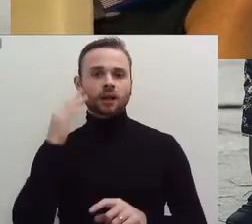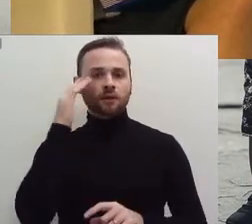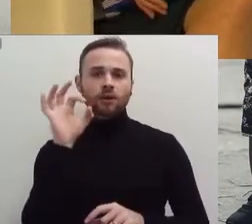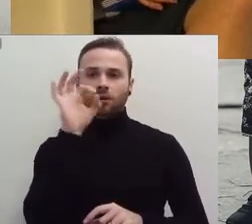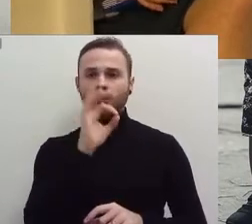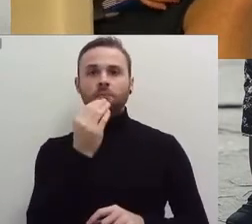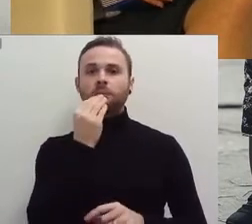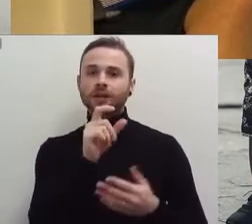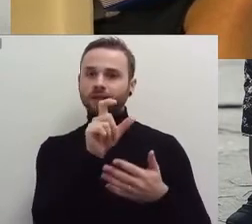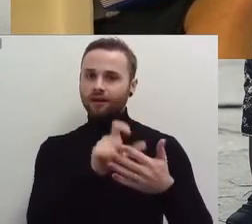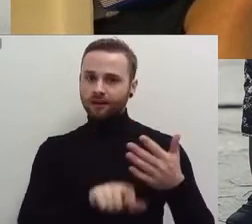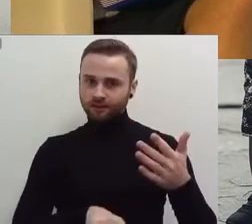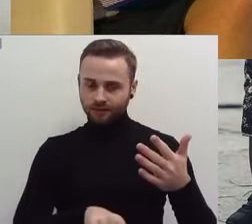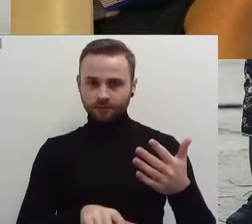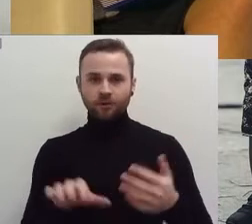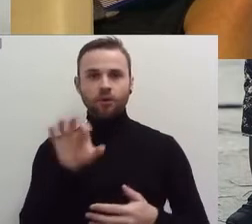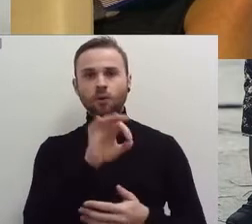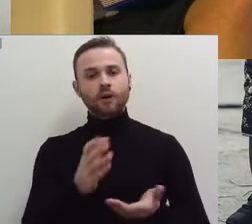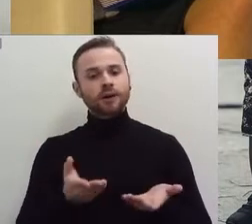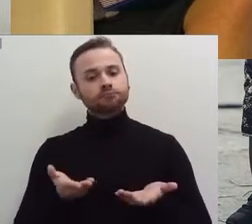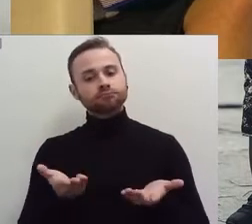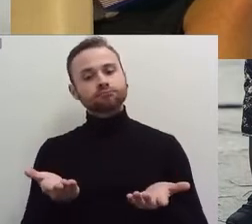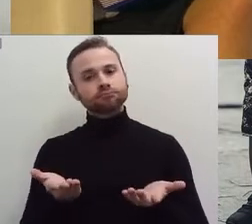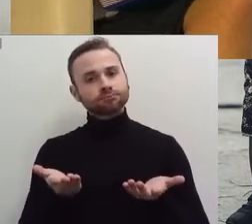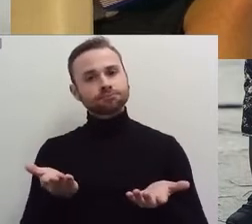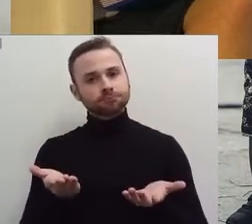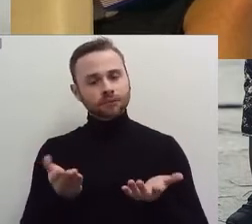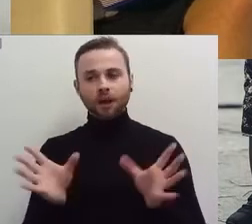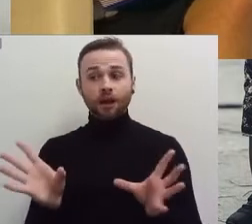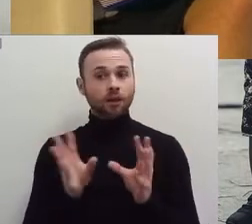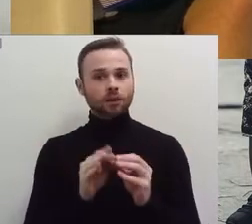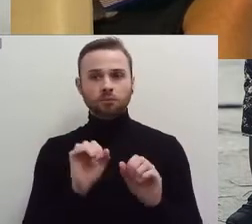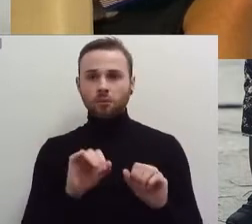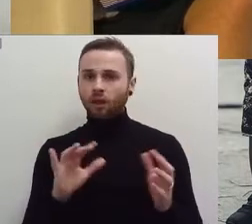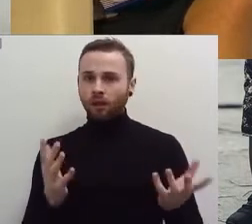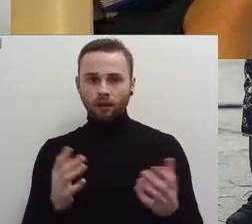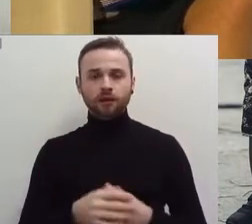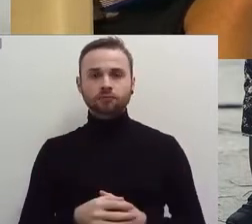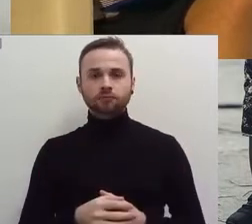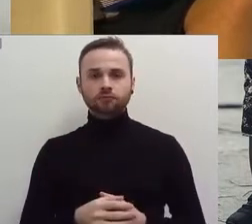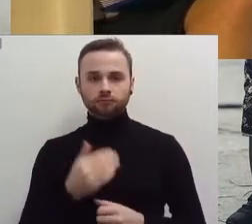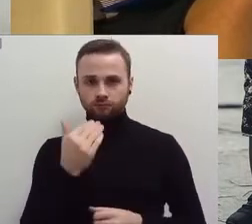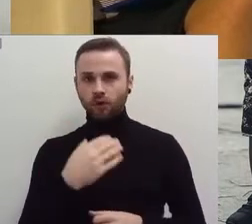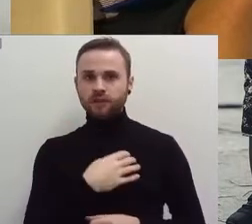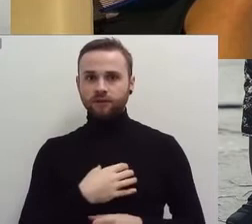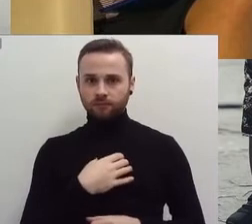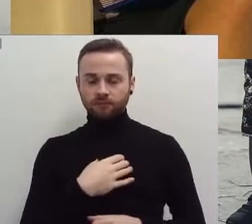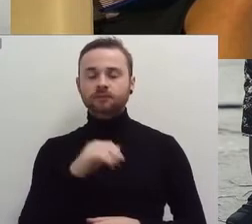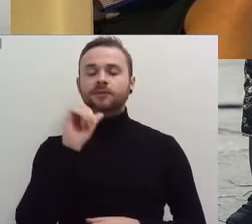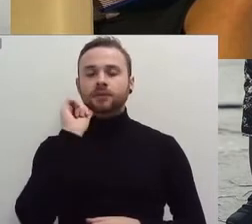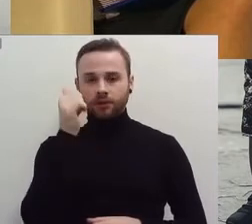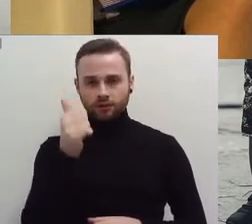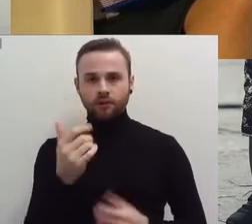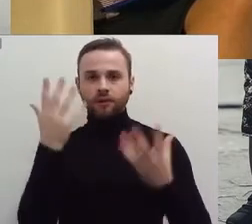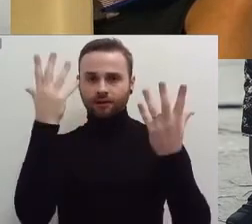that is needed. We wrote the letter why this is so important day to the Latvia tomorrow. We teenage